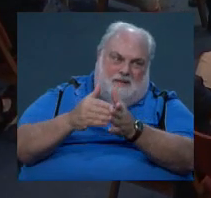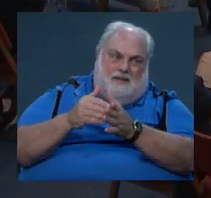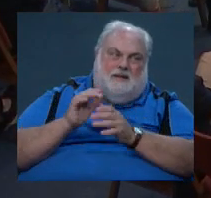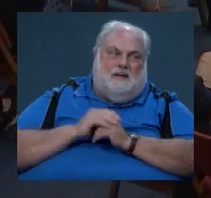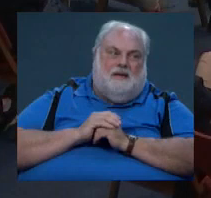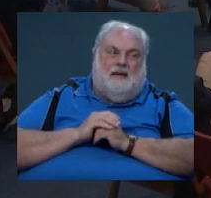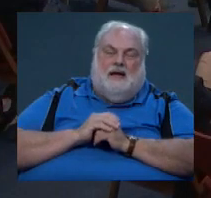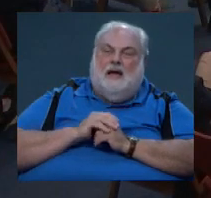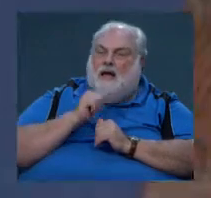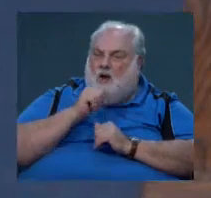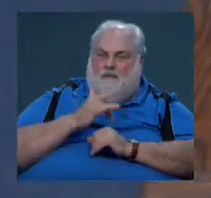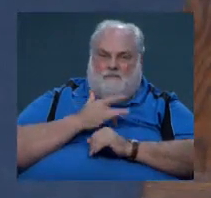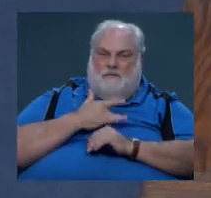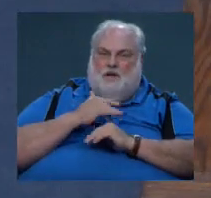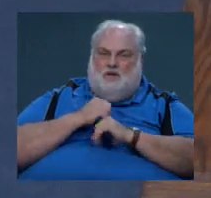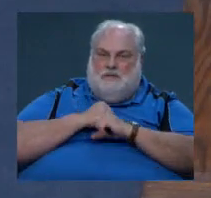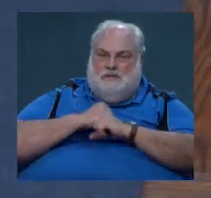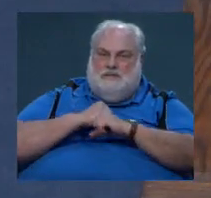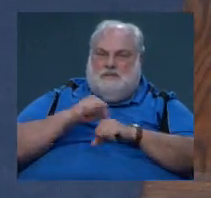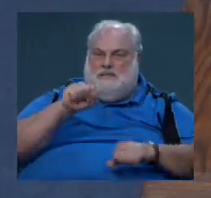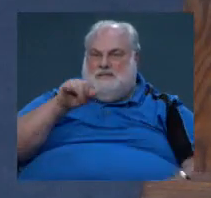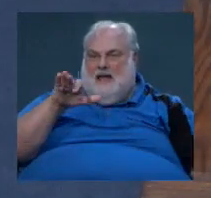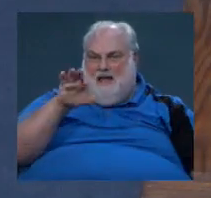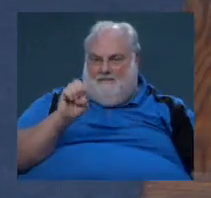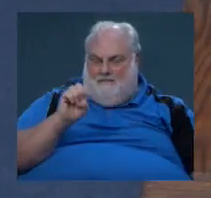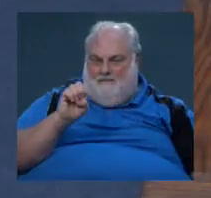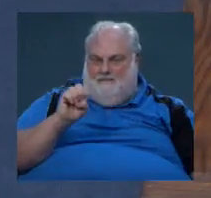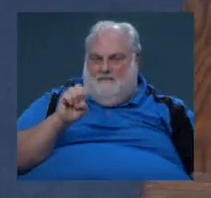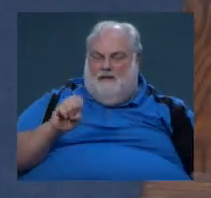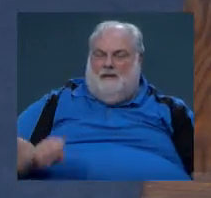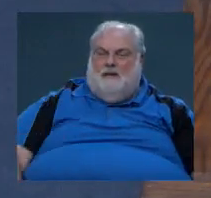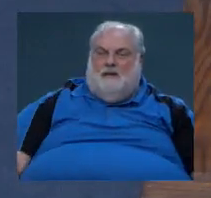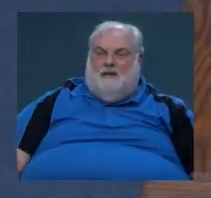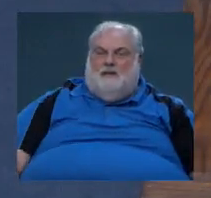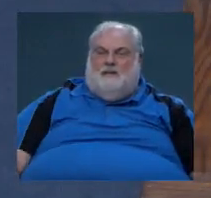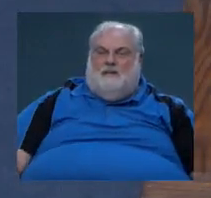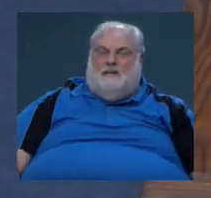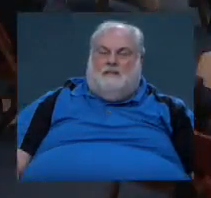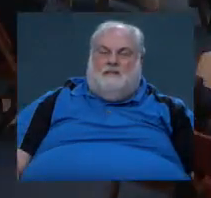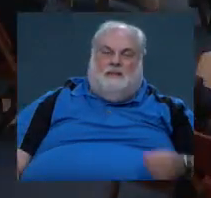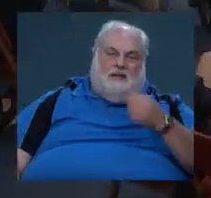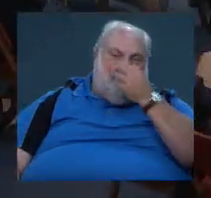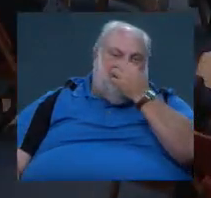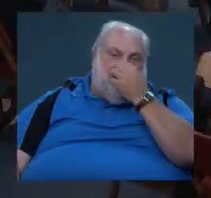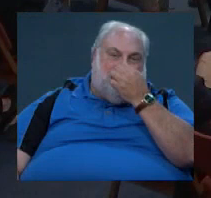And I just don't feel safe. And that's all I have to say.